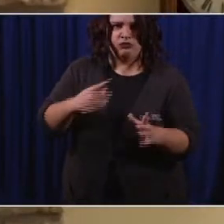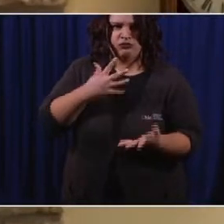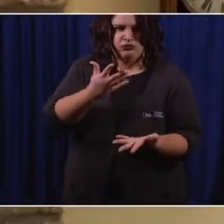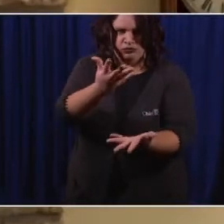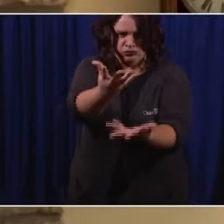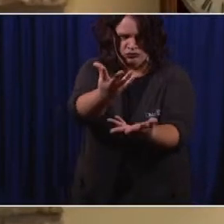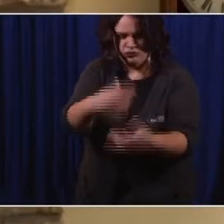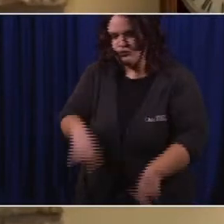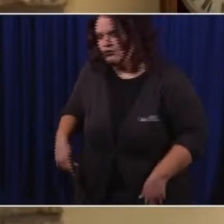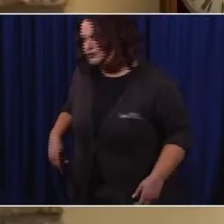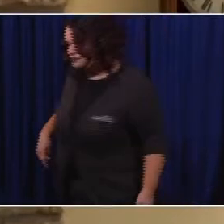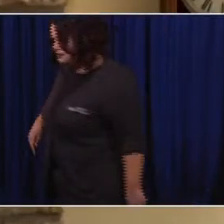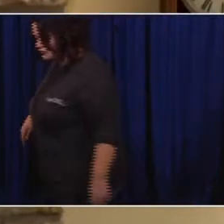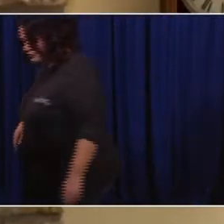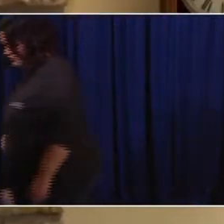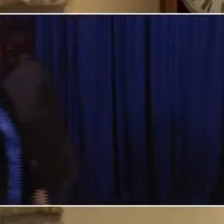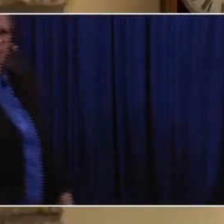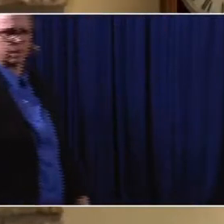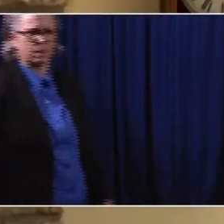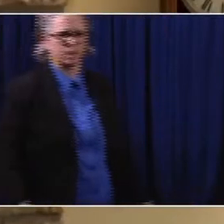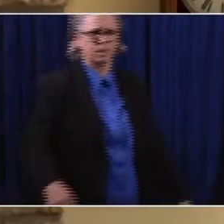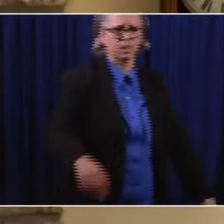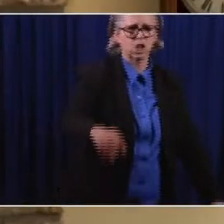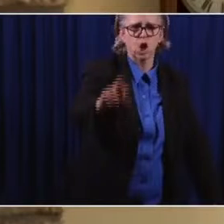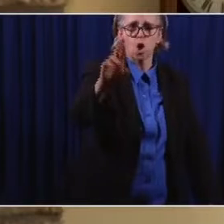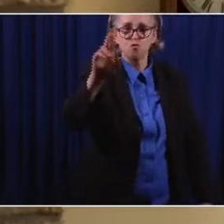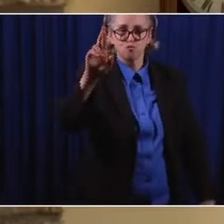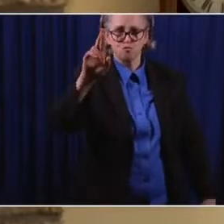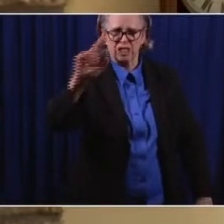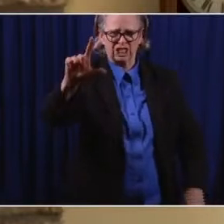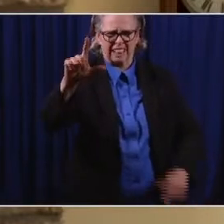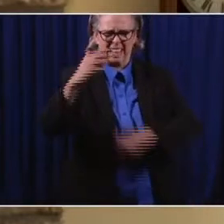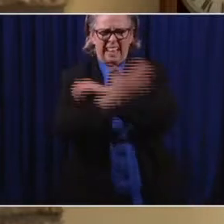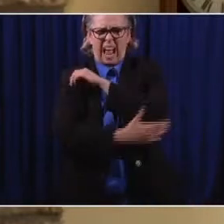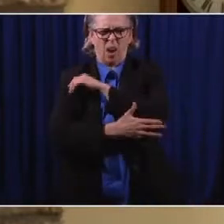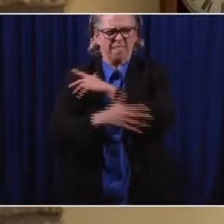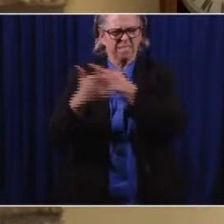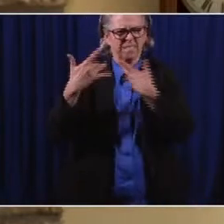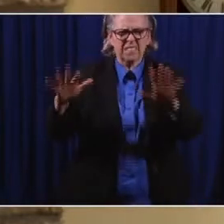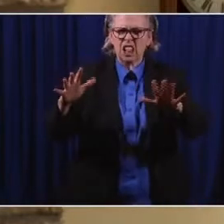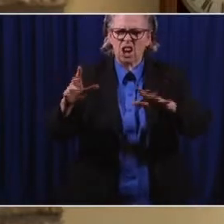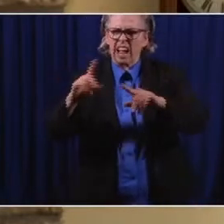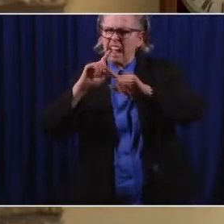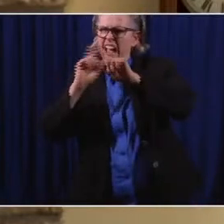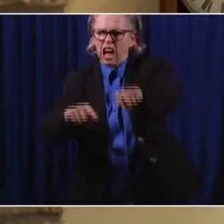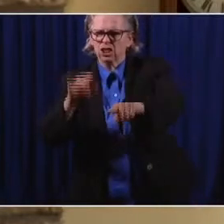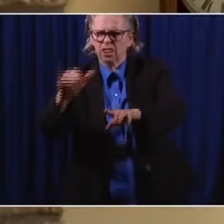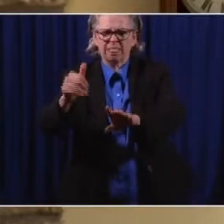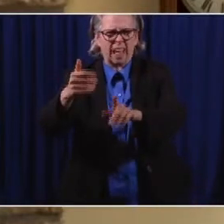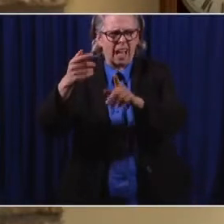County, I think I answered that with the other question. Again, going purple,